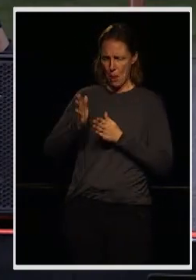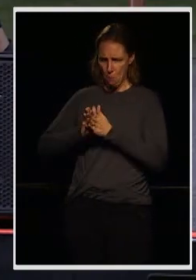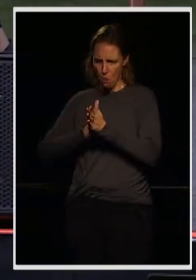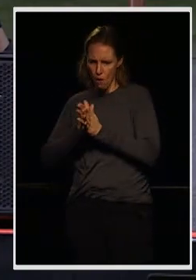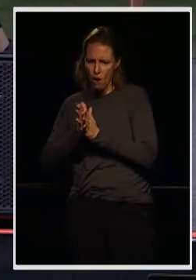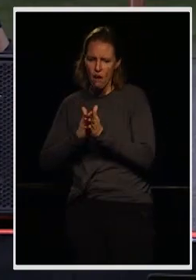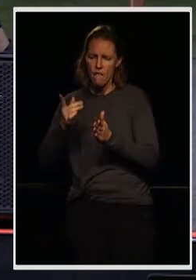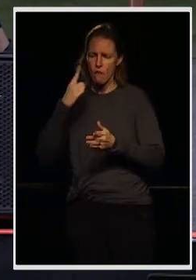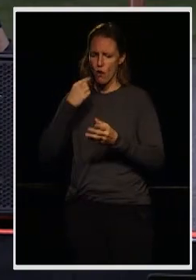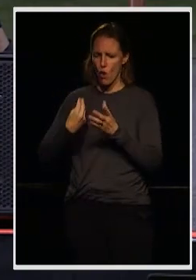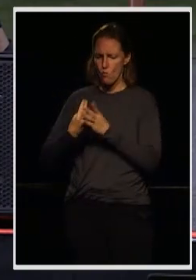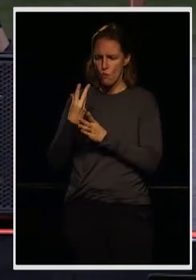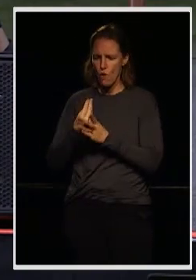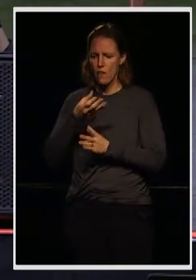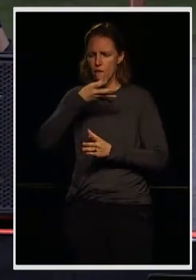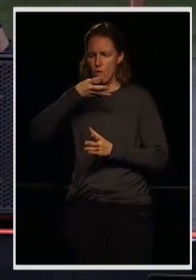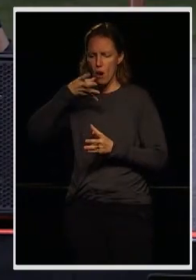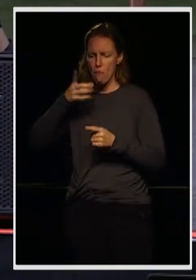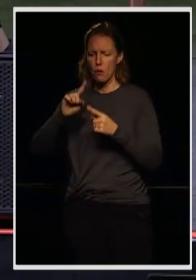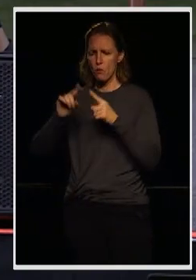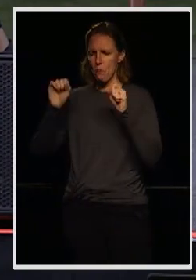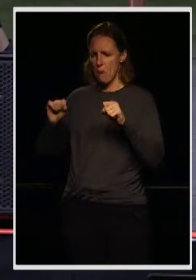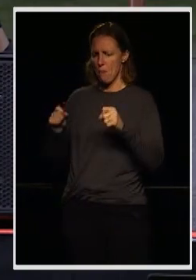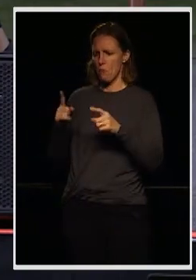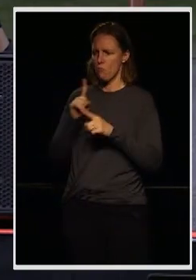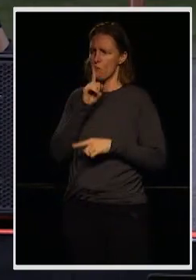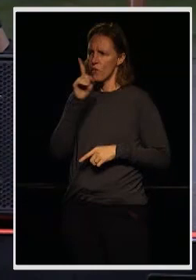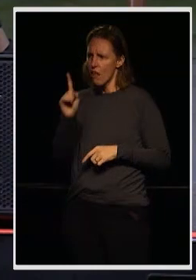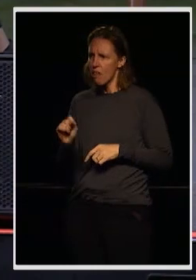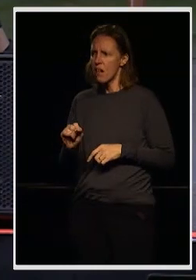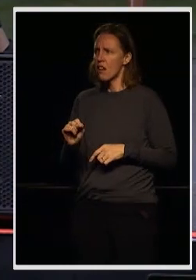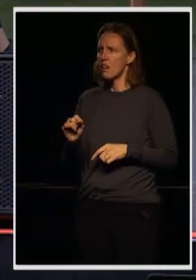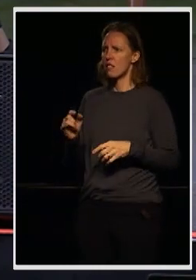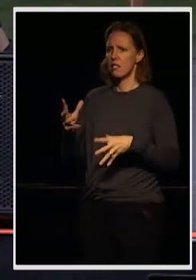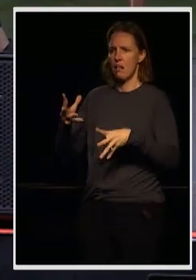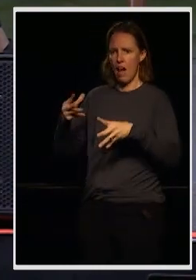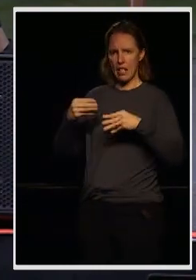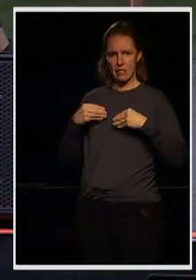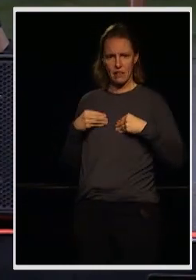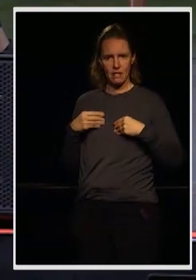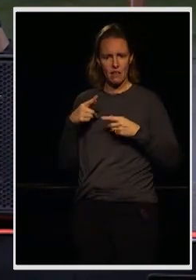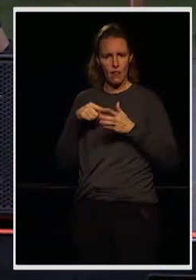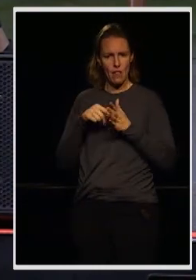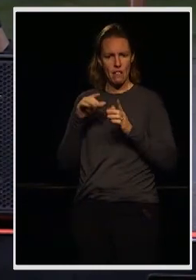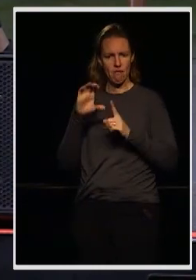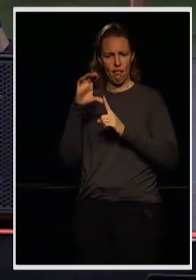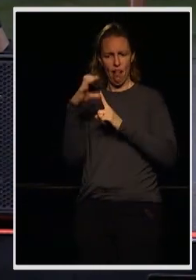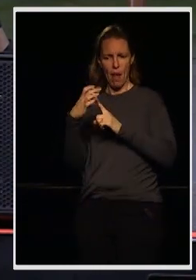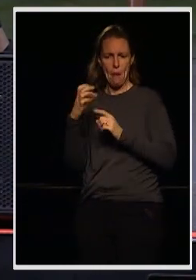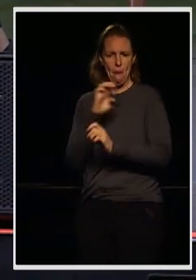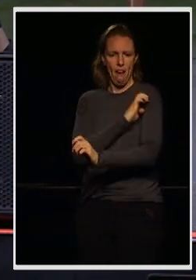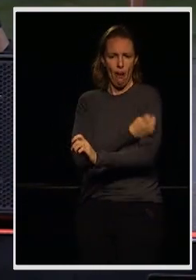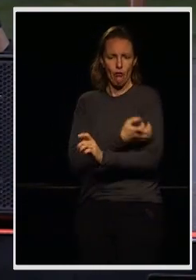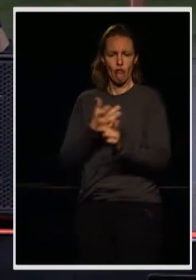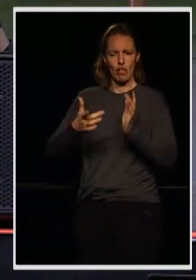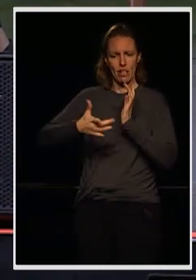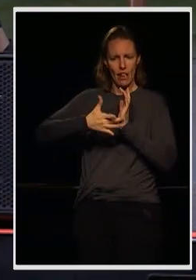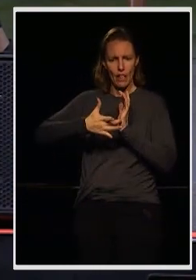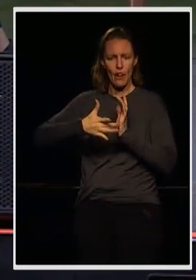for growers and farmers to be able to really embrace this climate, energy,